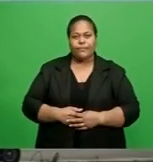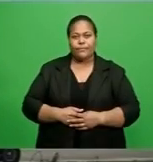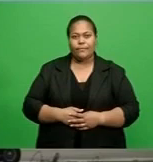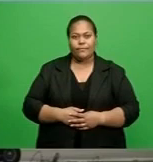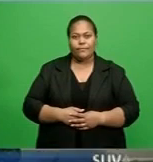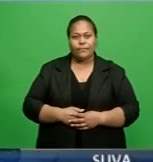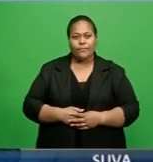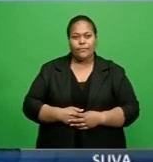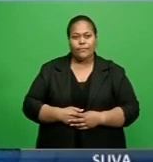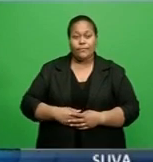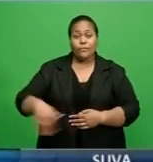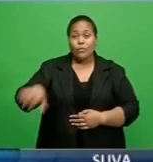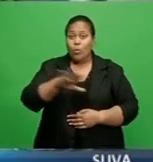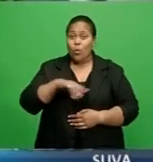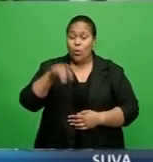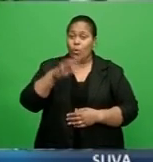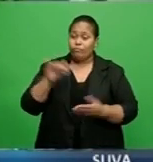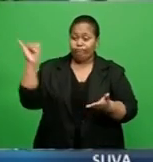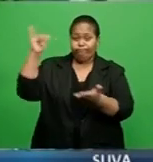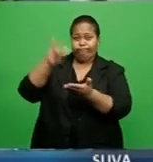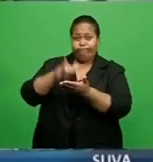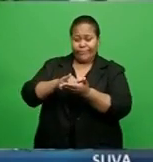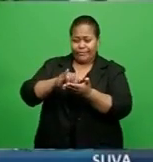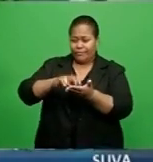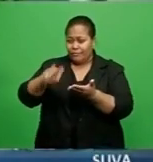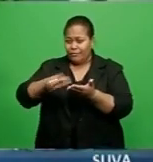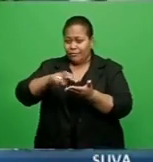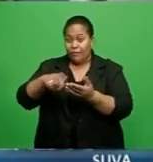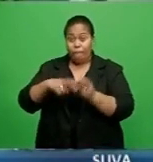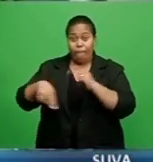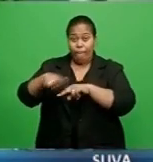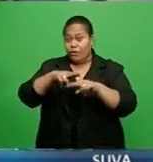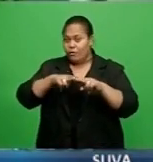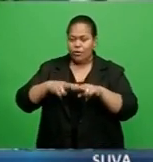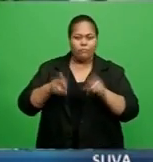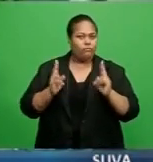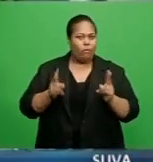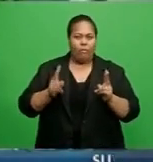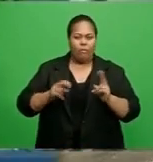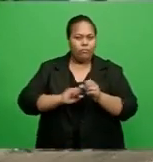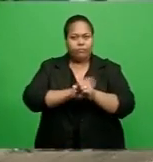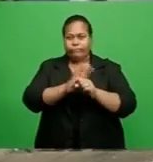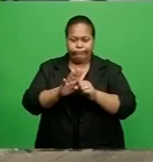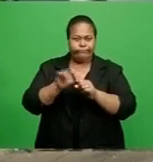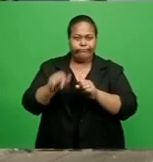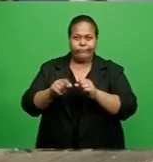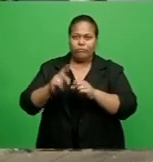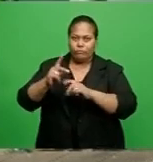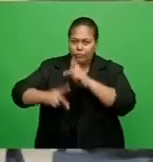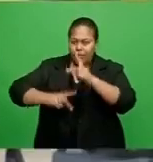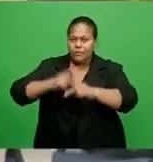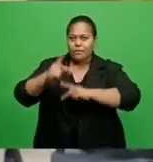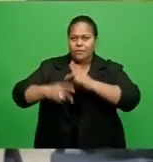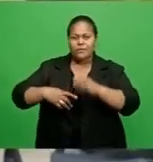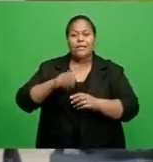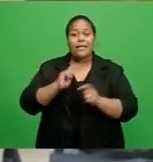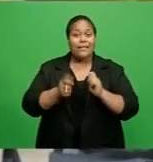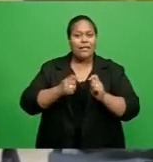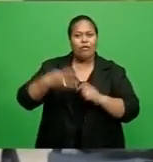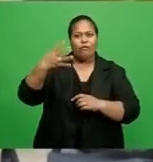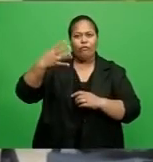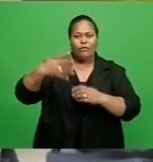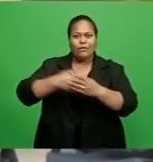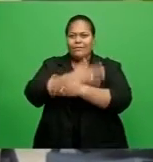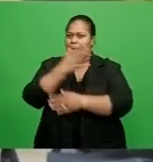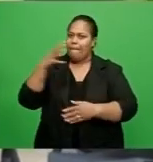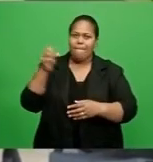Every person entering Fiji still must go through the normal COVID-19 protocols, which is testing and 14 days mandatory quarantine.